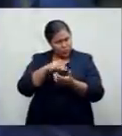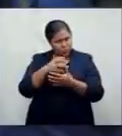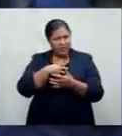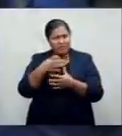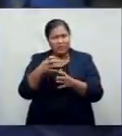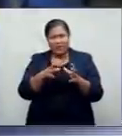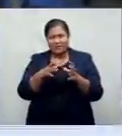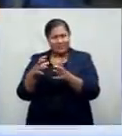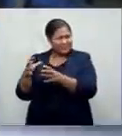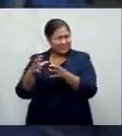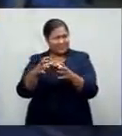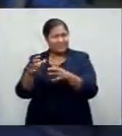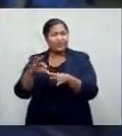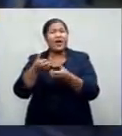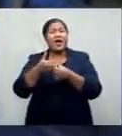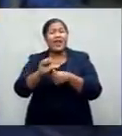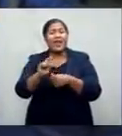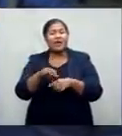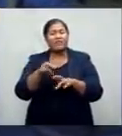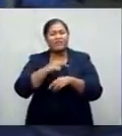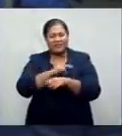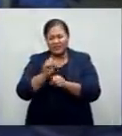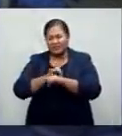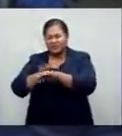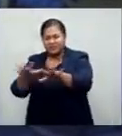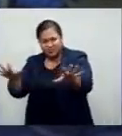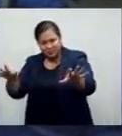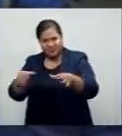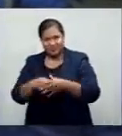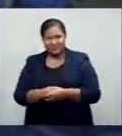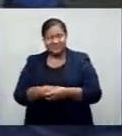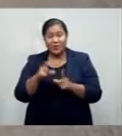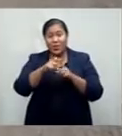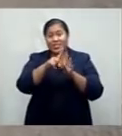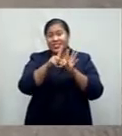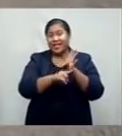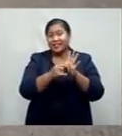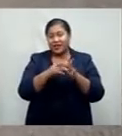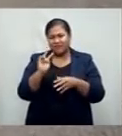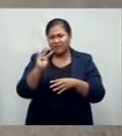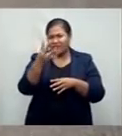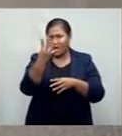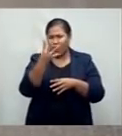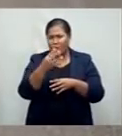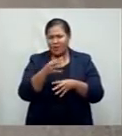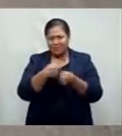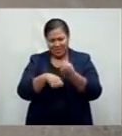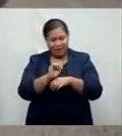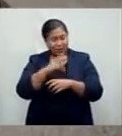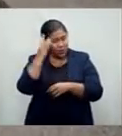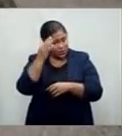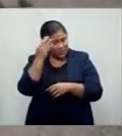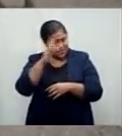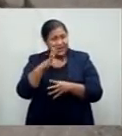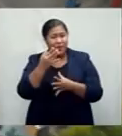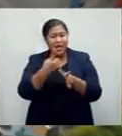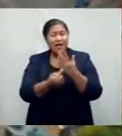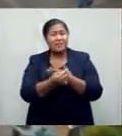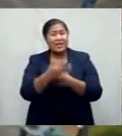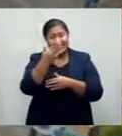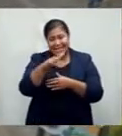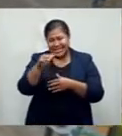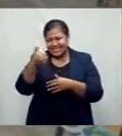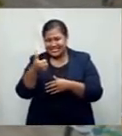will allow the virus to spread further. The Delta variant is the fourth variant of concern, now detected in 96